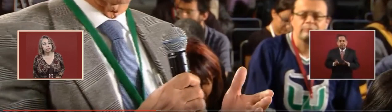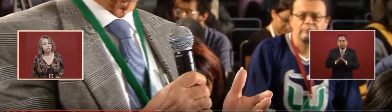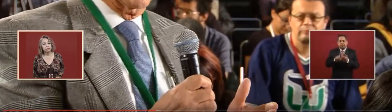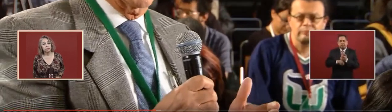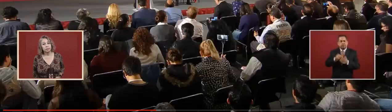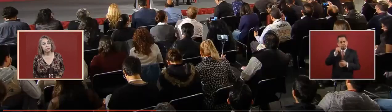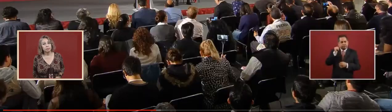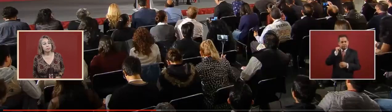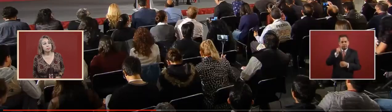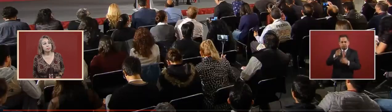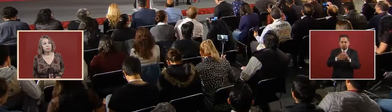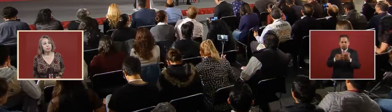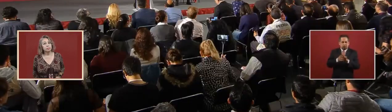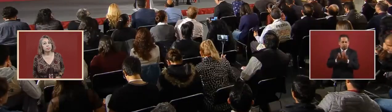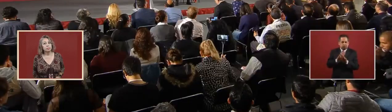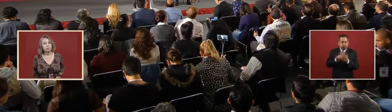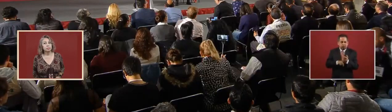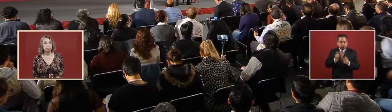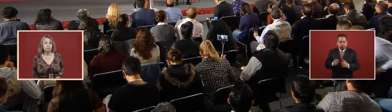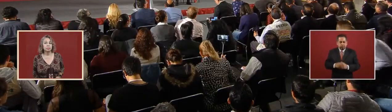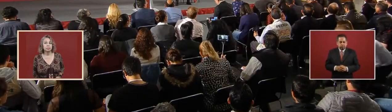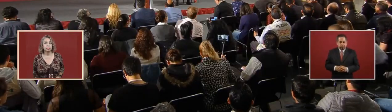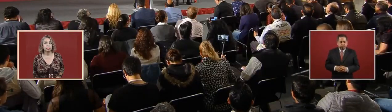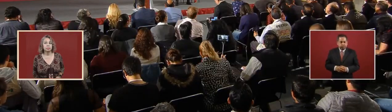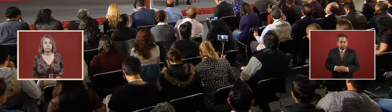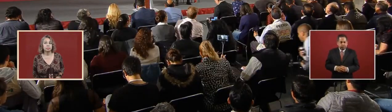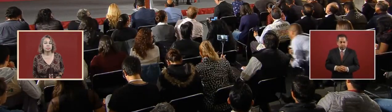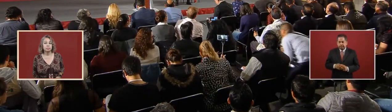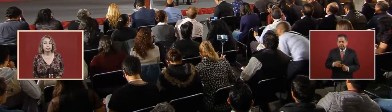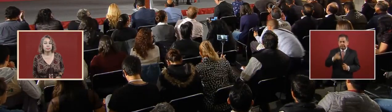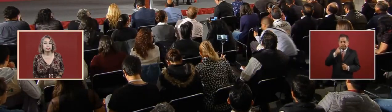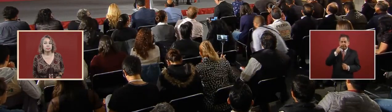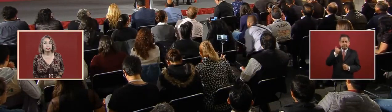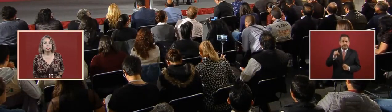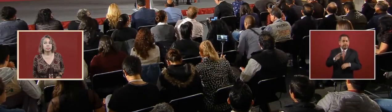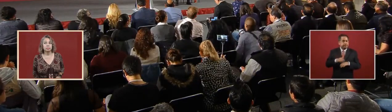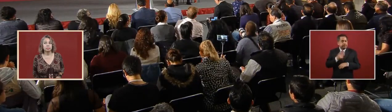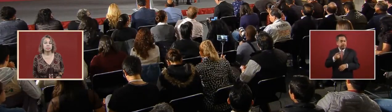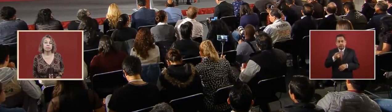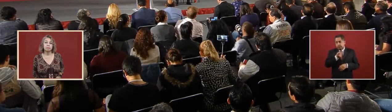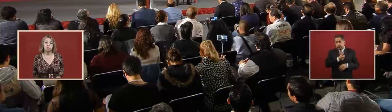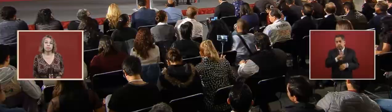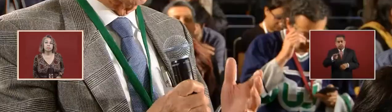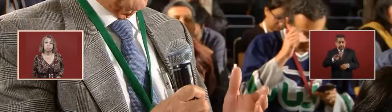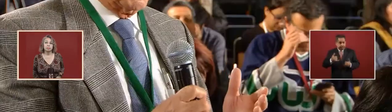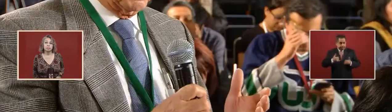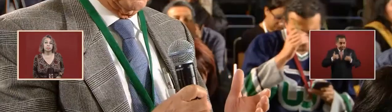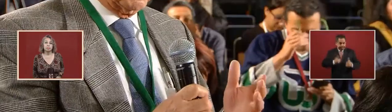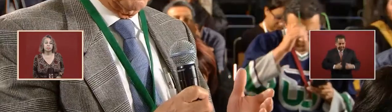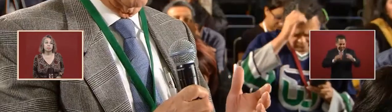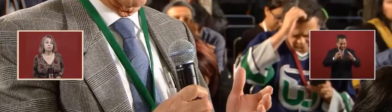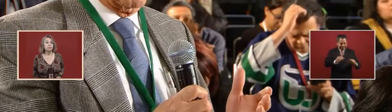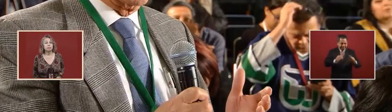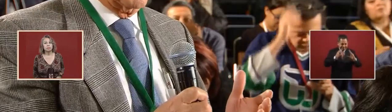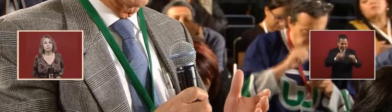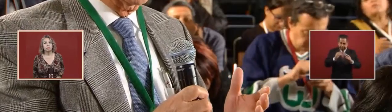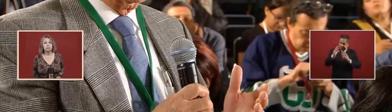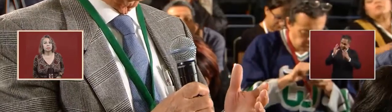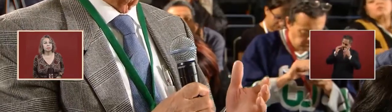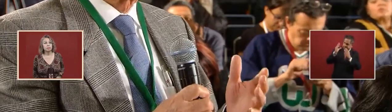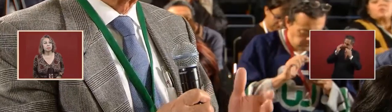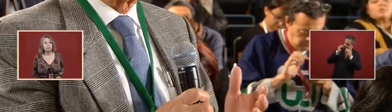lo deslizaba usted, cuando en forma paradójica, dado que estos jóvenes que se instruyen, que estudian y que tienen